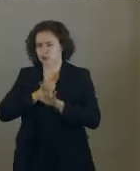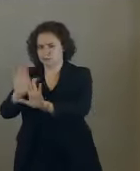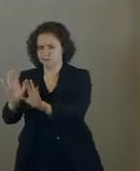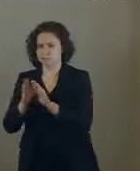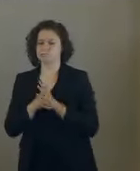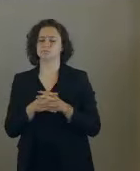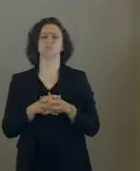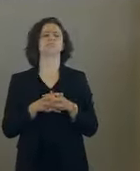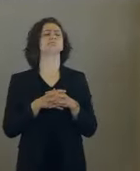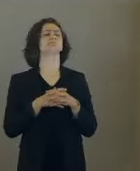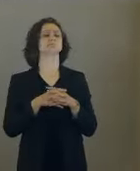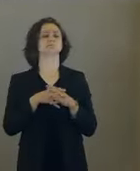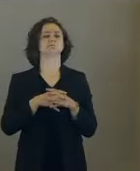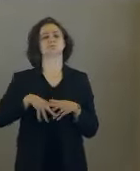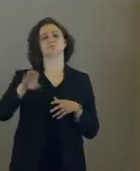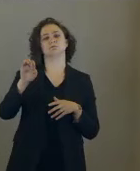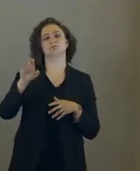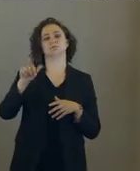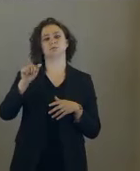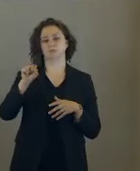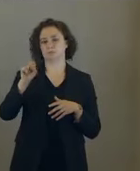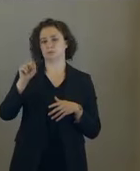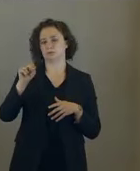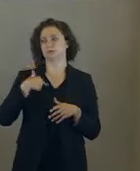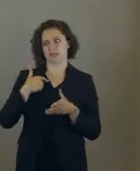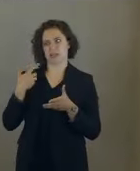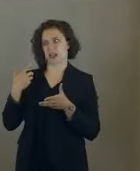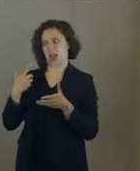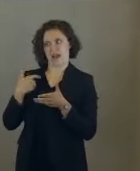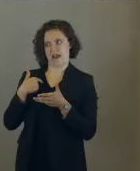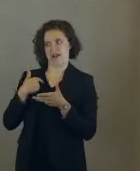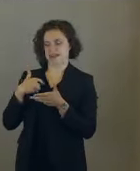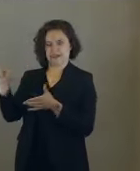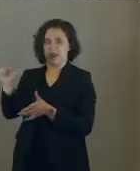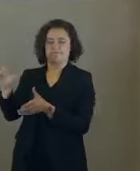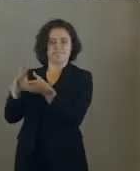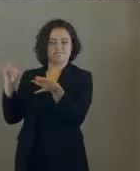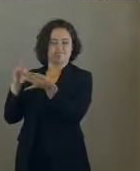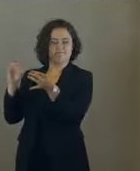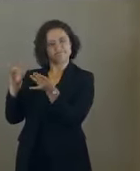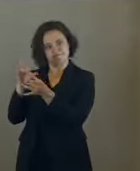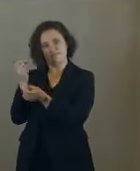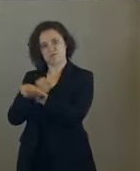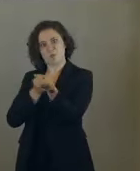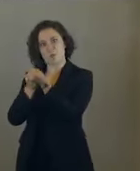Elasan. I echo Commissioner the Ellison. sentiments that have already been noted on the record in support